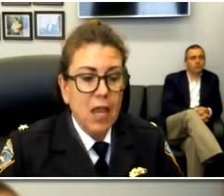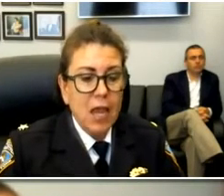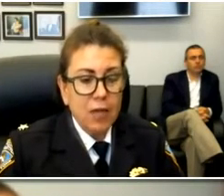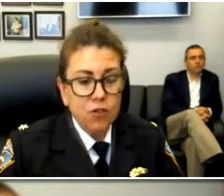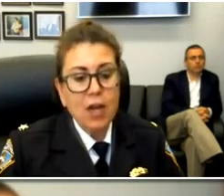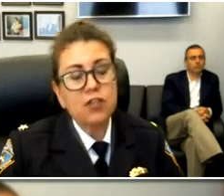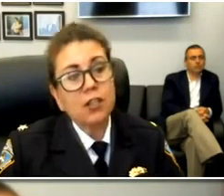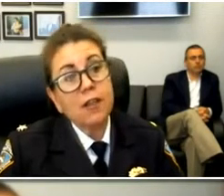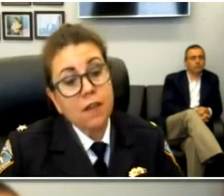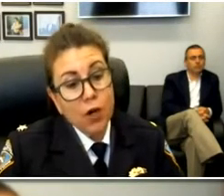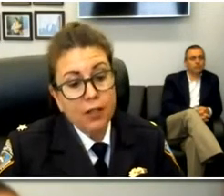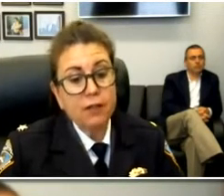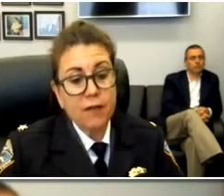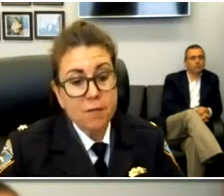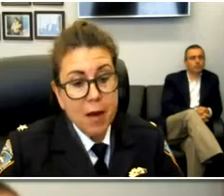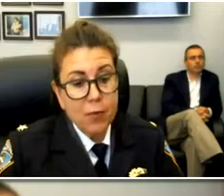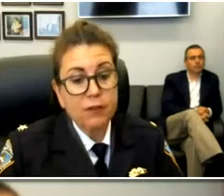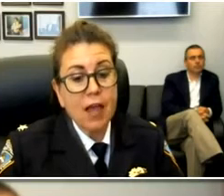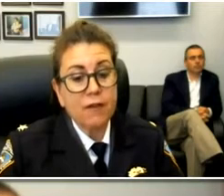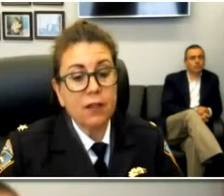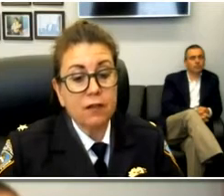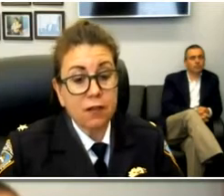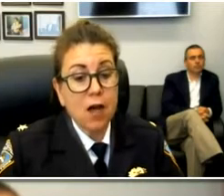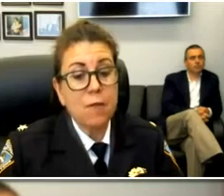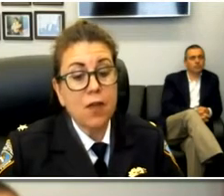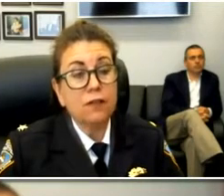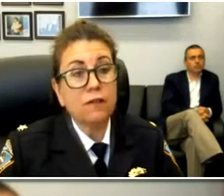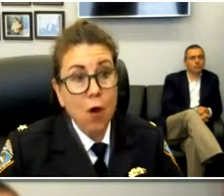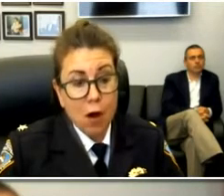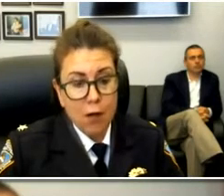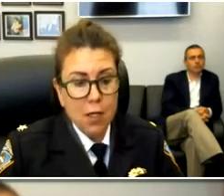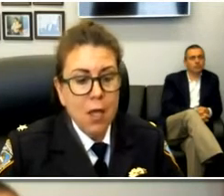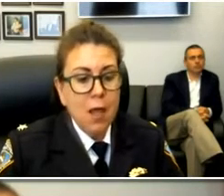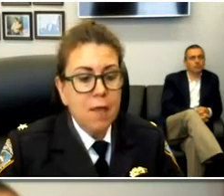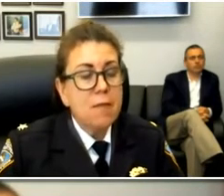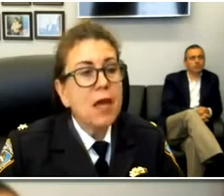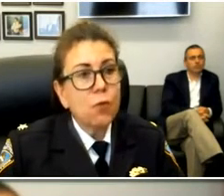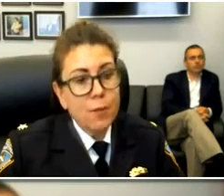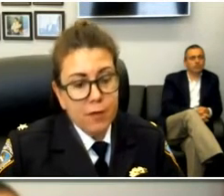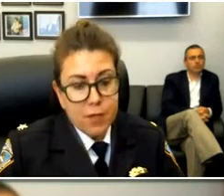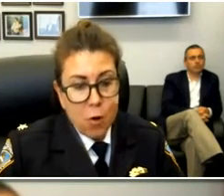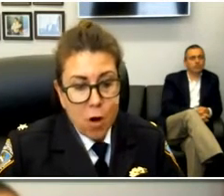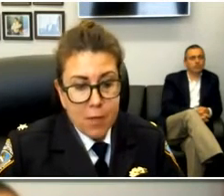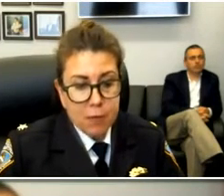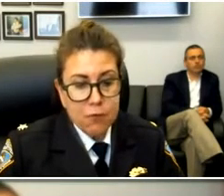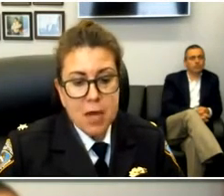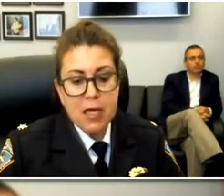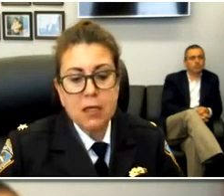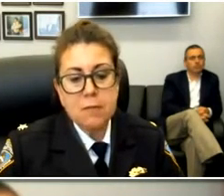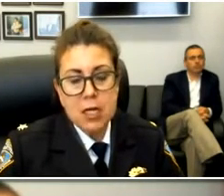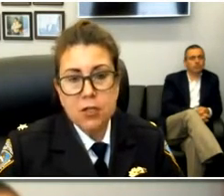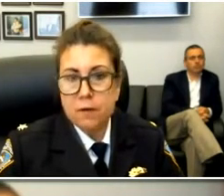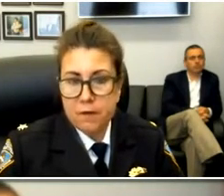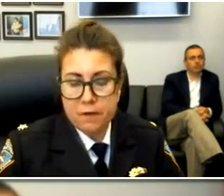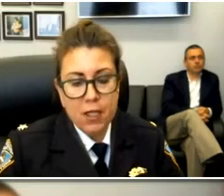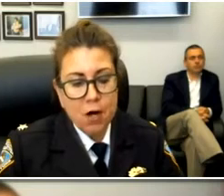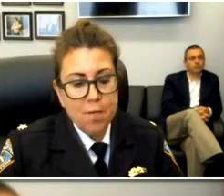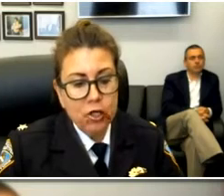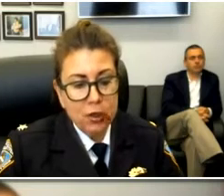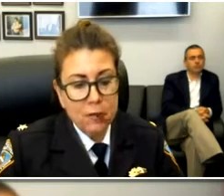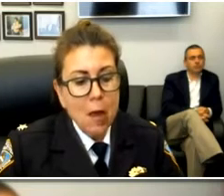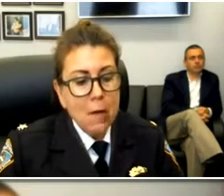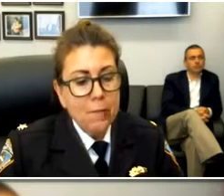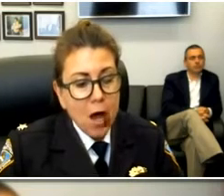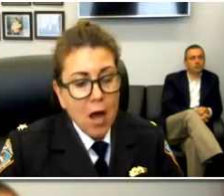vulnerable those who cannot help or control their circumstances among the most vulnerable victims are victims of